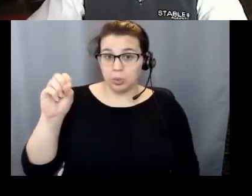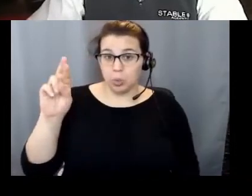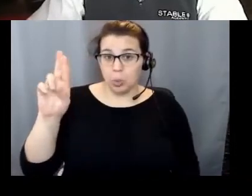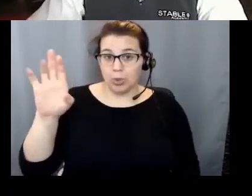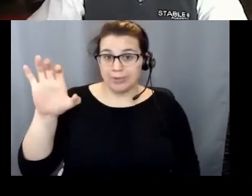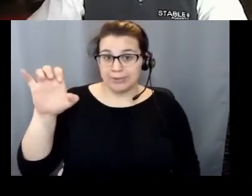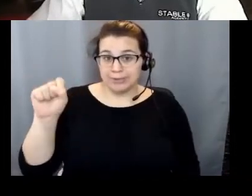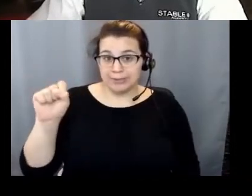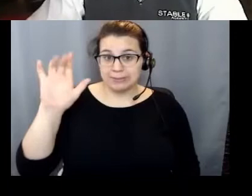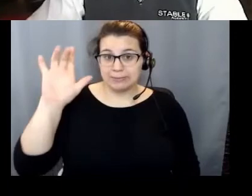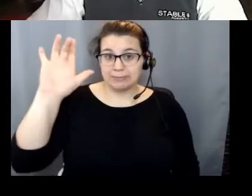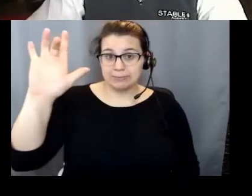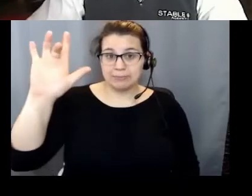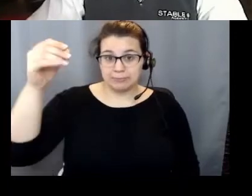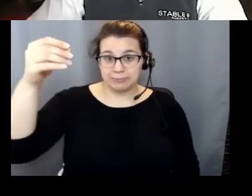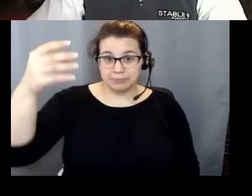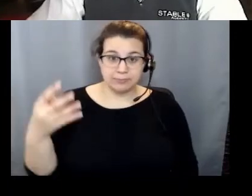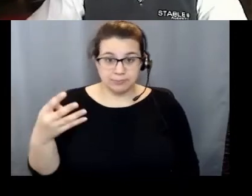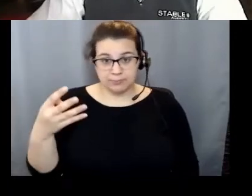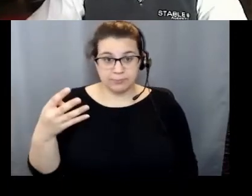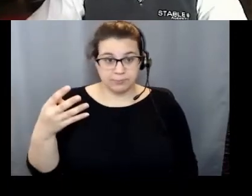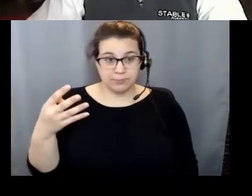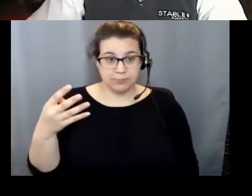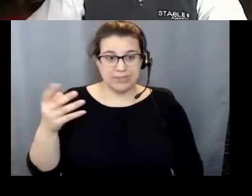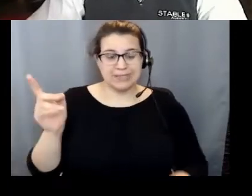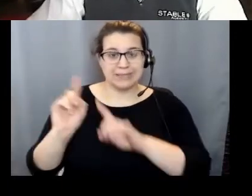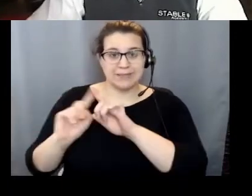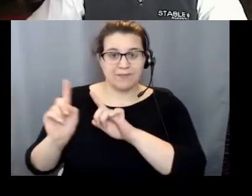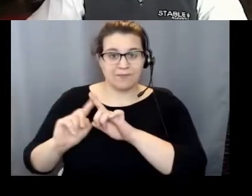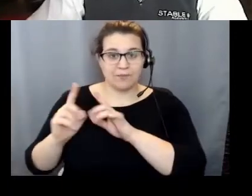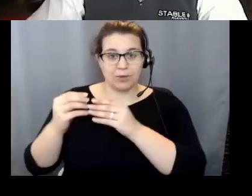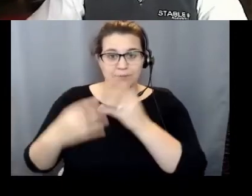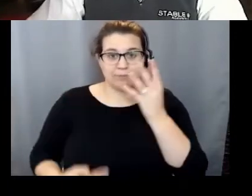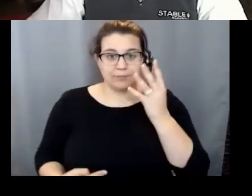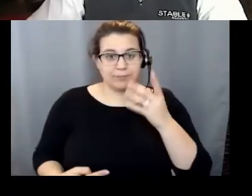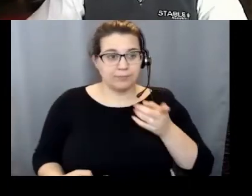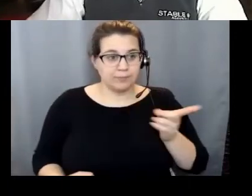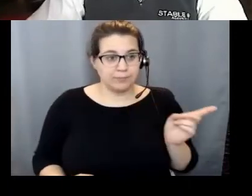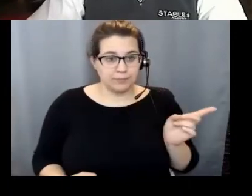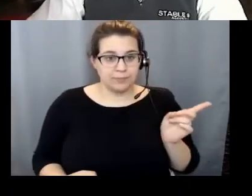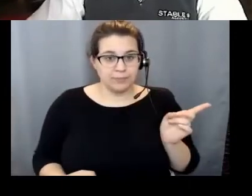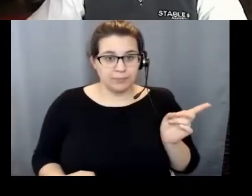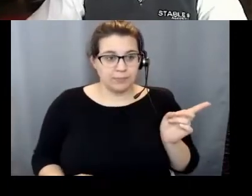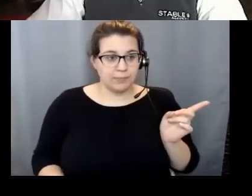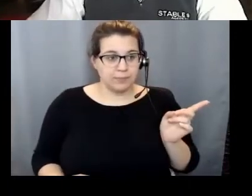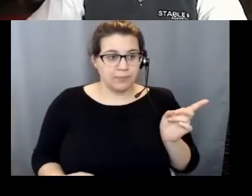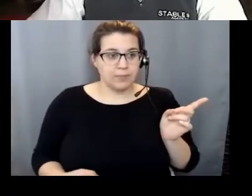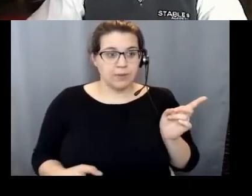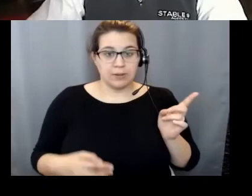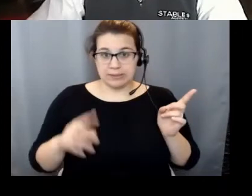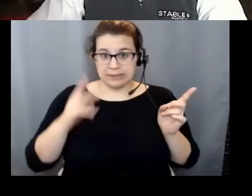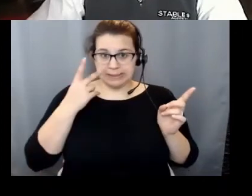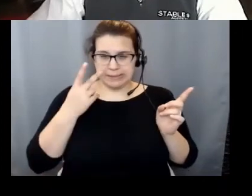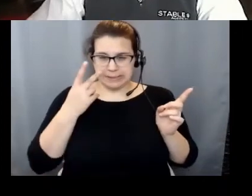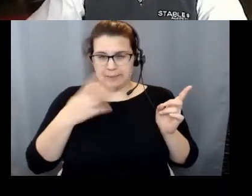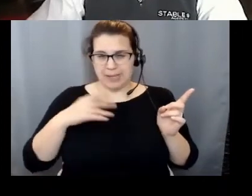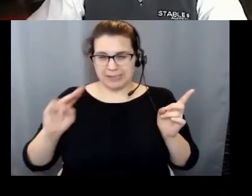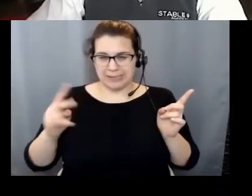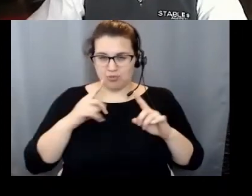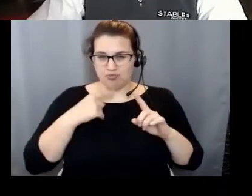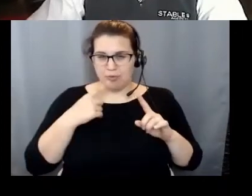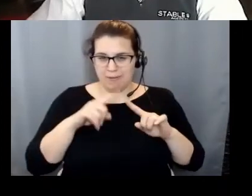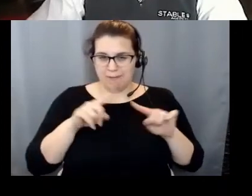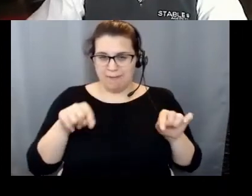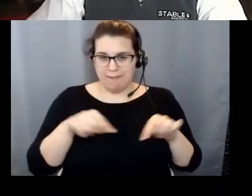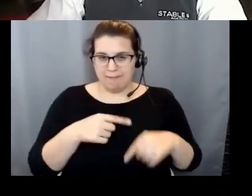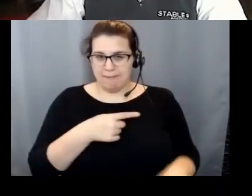resources tab, you have a variety of things here. And one of them that I've highlighted, the second in the form section, is